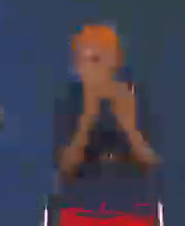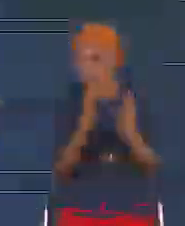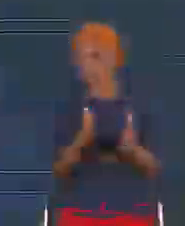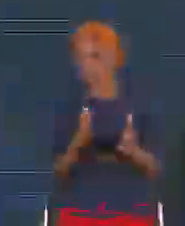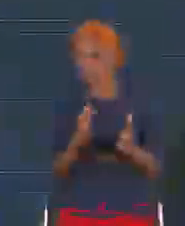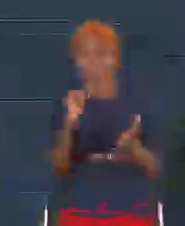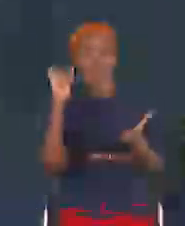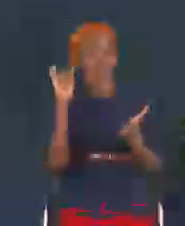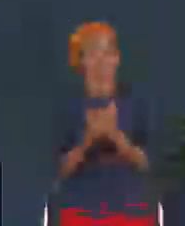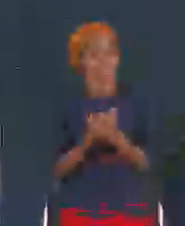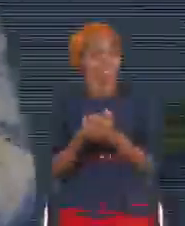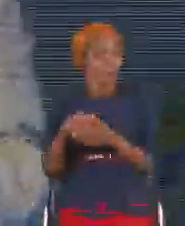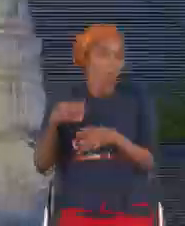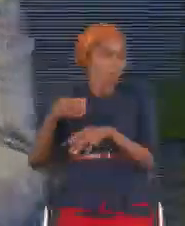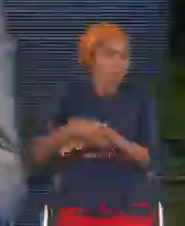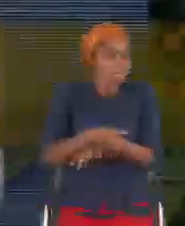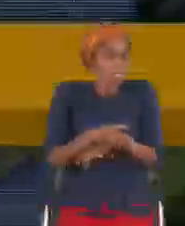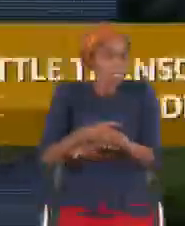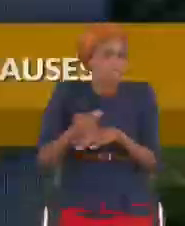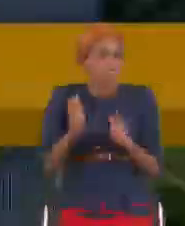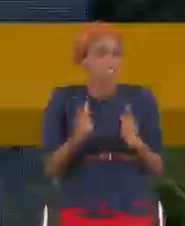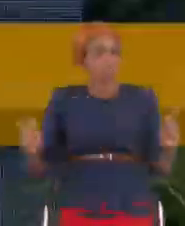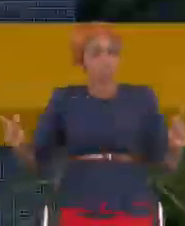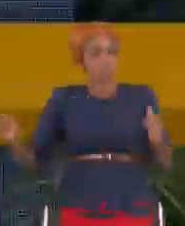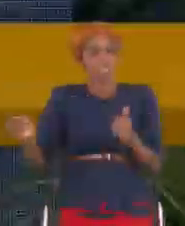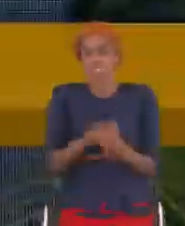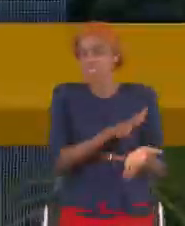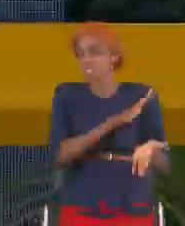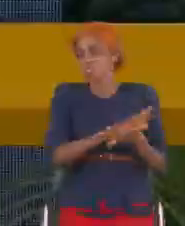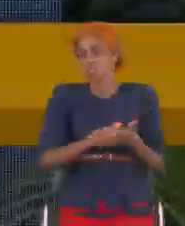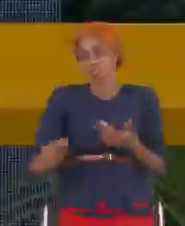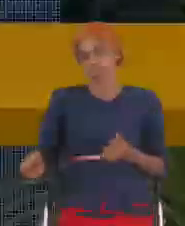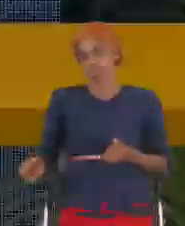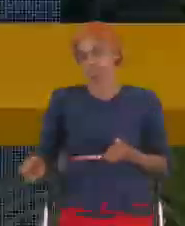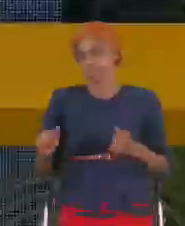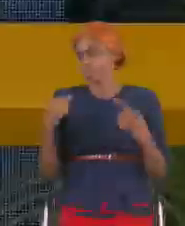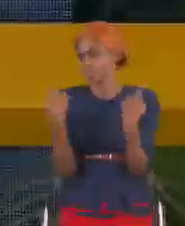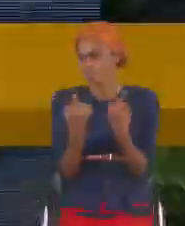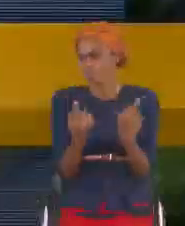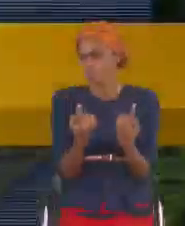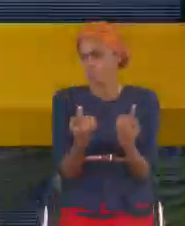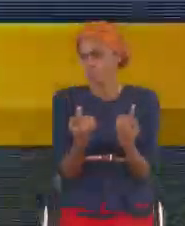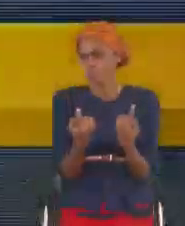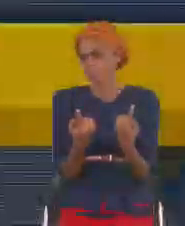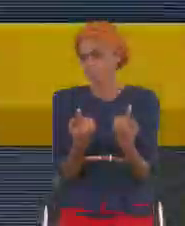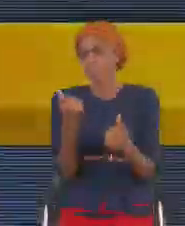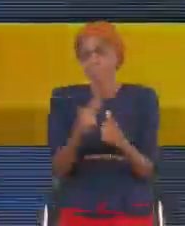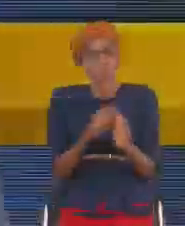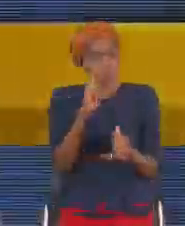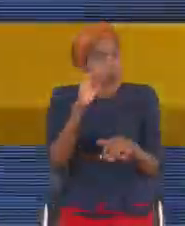causes great destruction. Transgressor. Everybody on